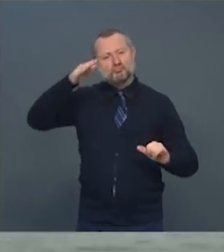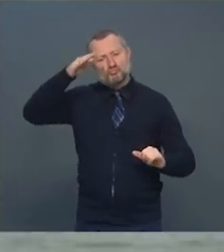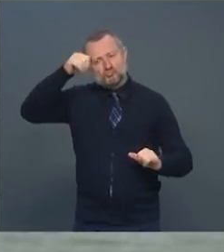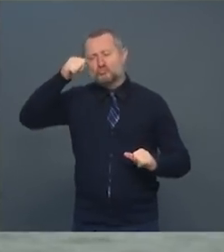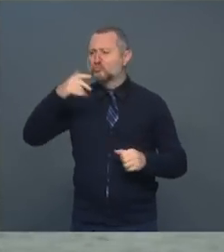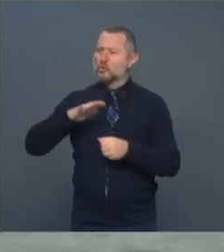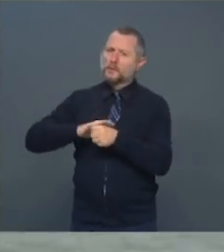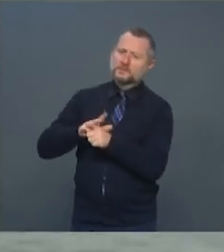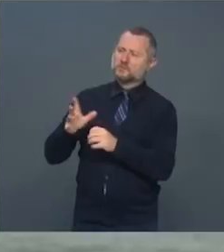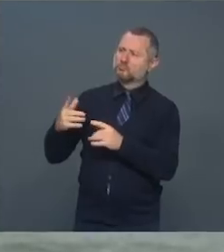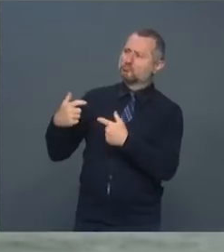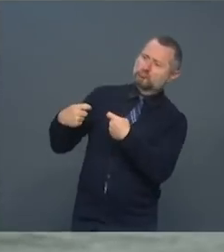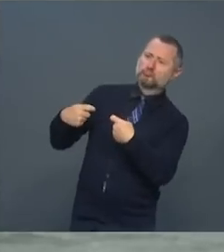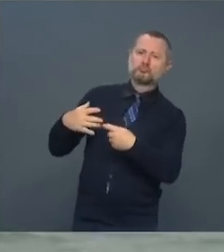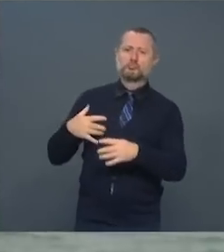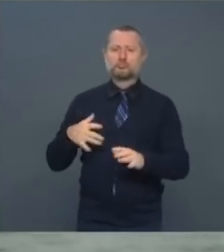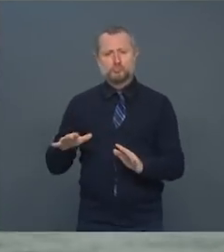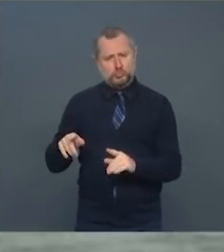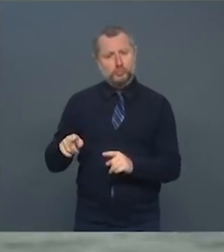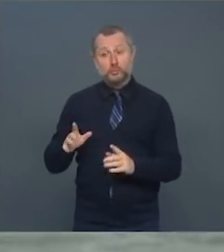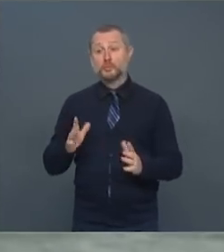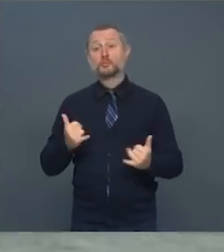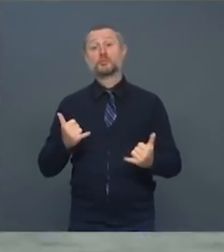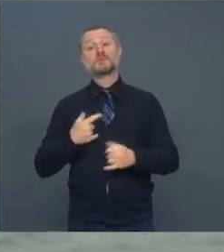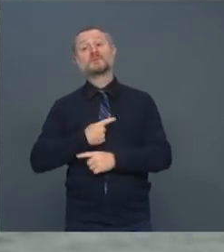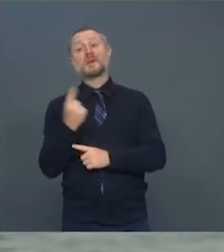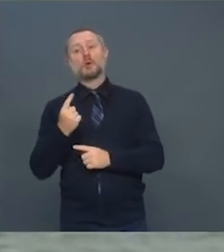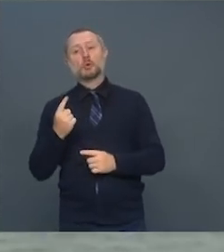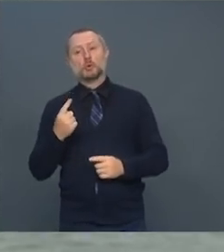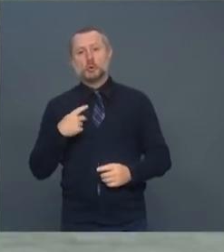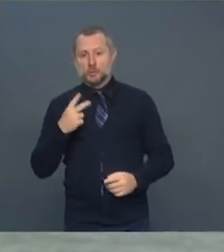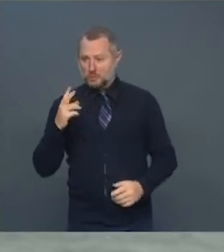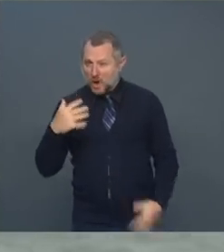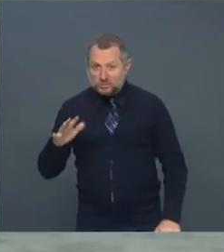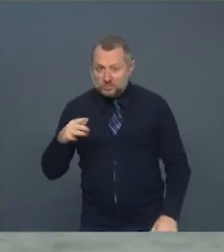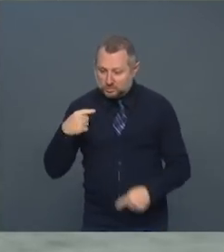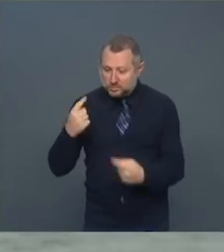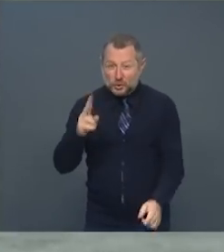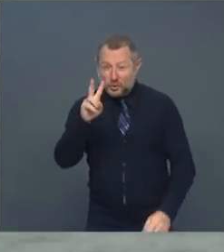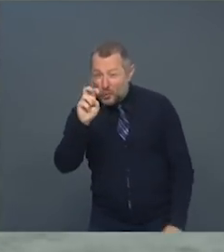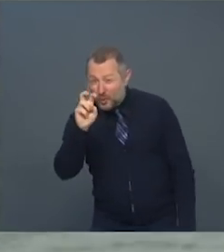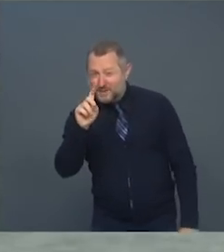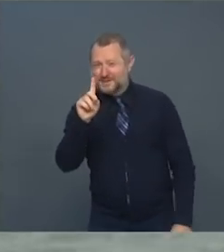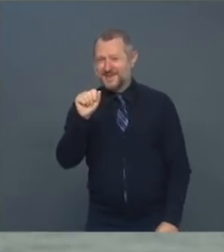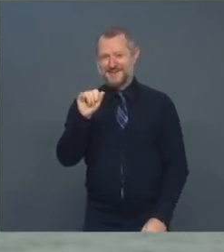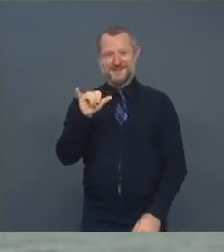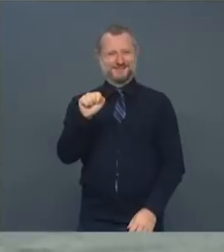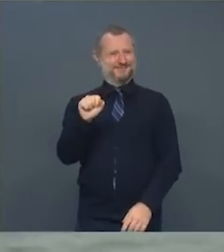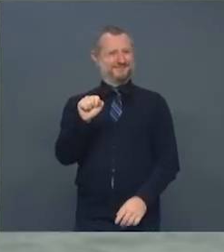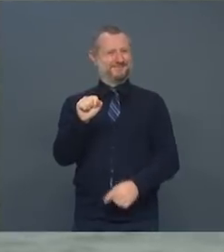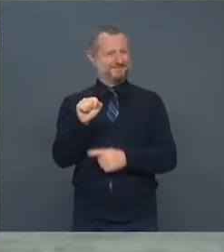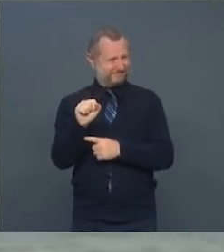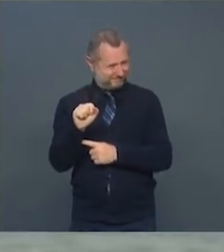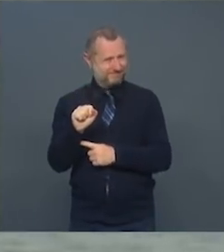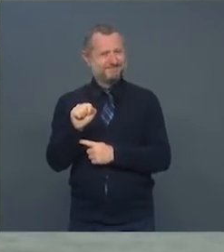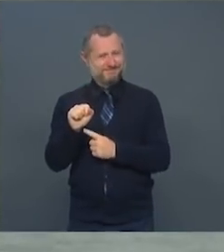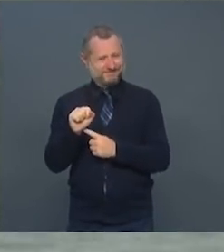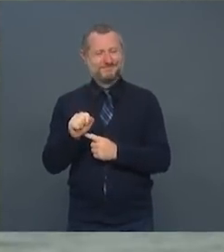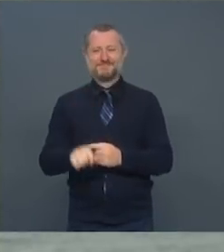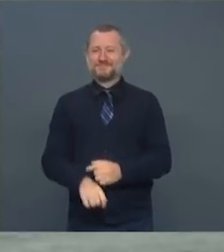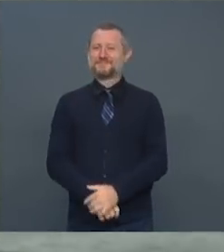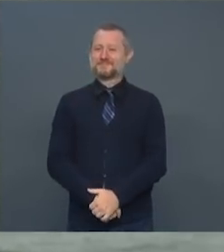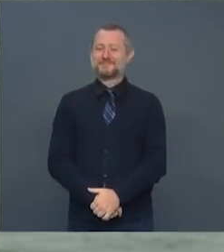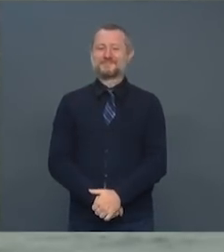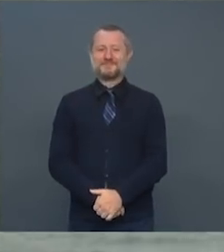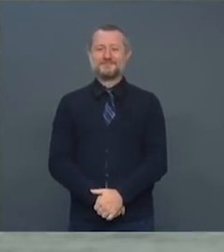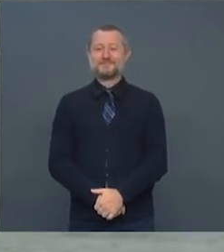obviously. Today is day 200 that we've been dealing with COVID since it started. We are the